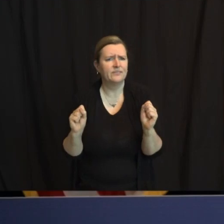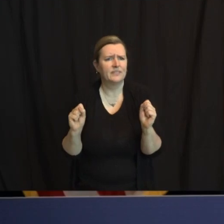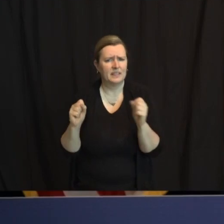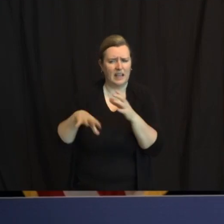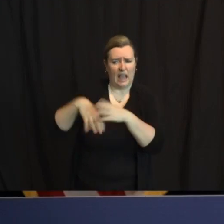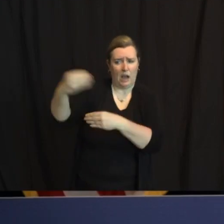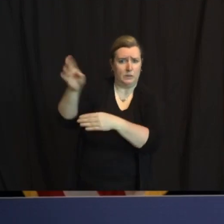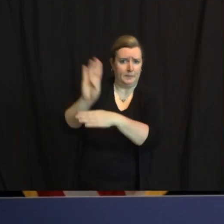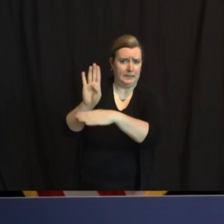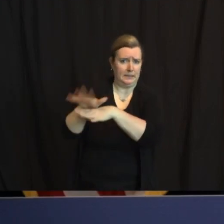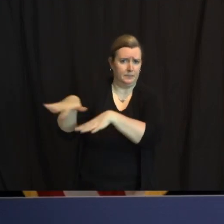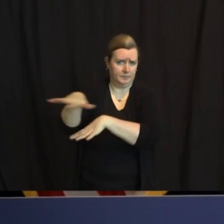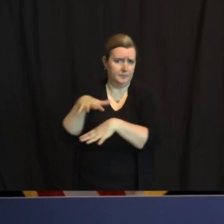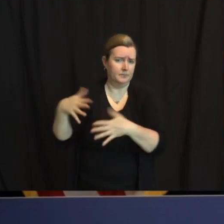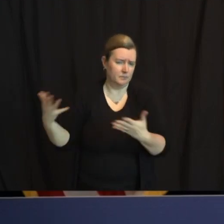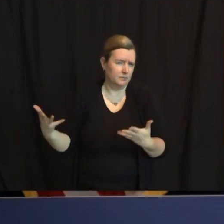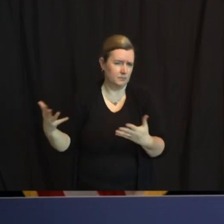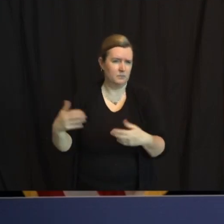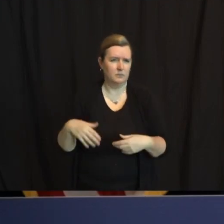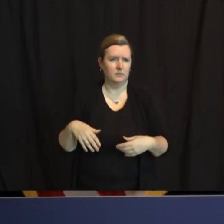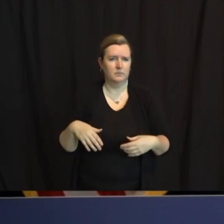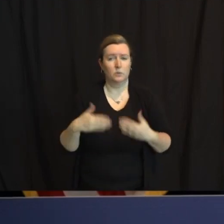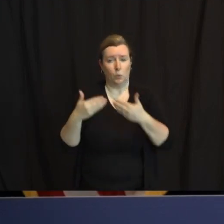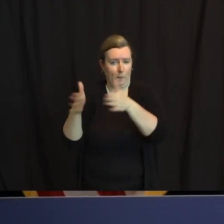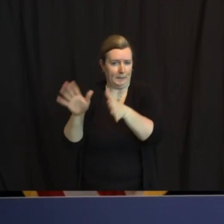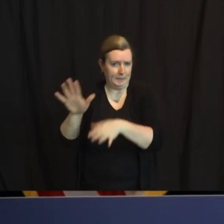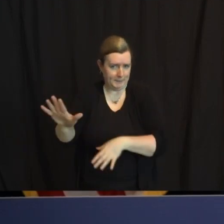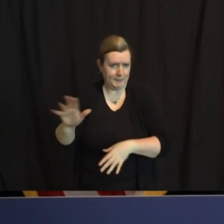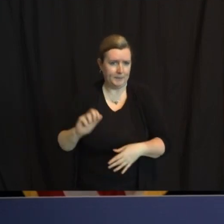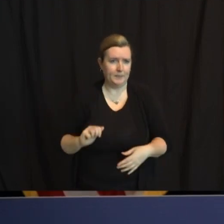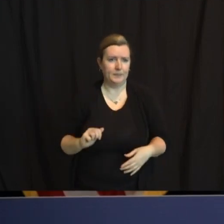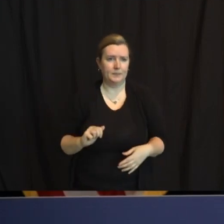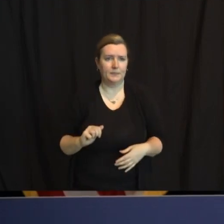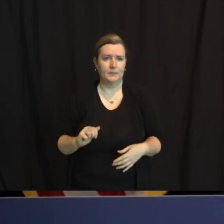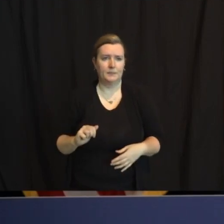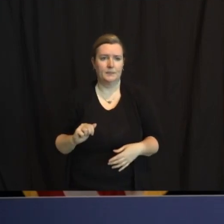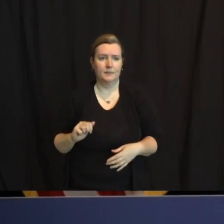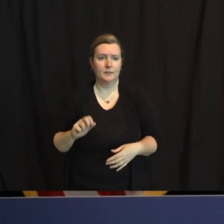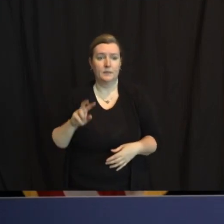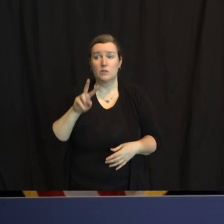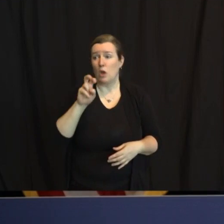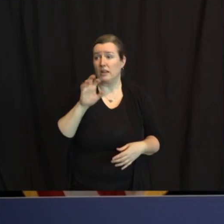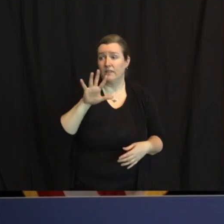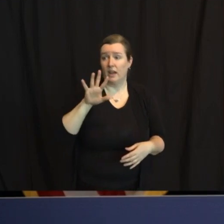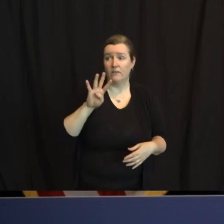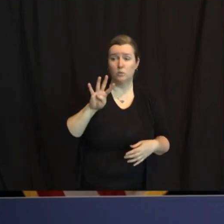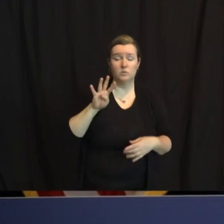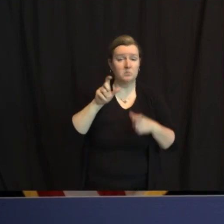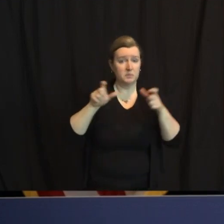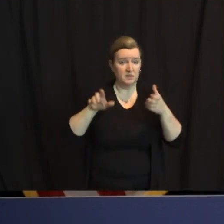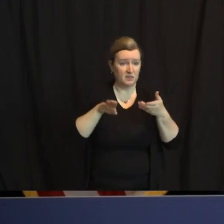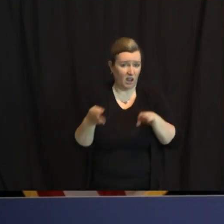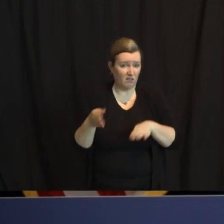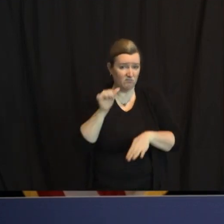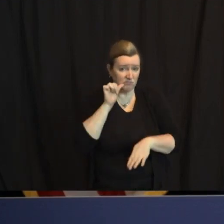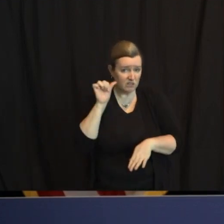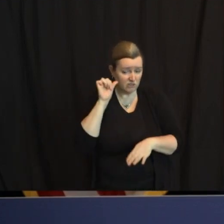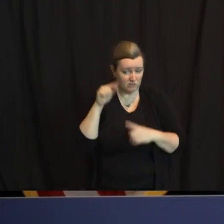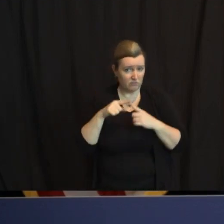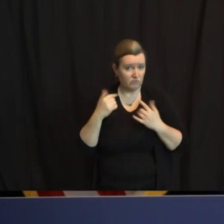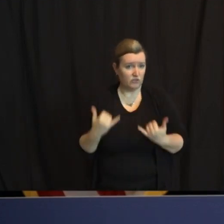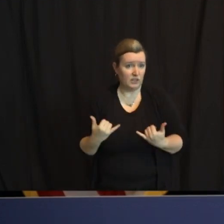got 254 people reported fatalities, 300 and something new